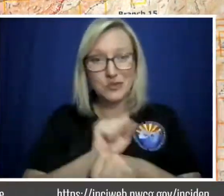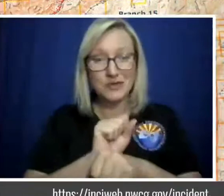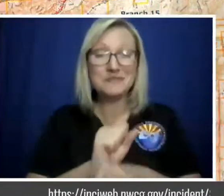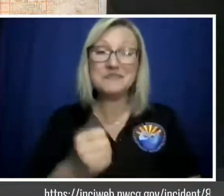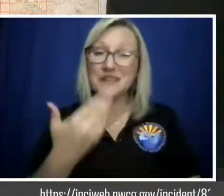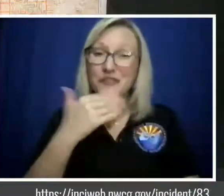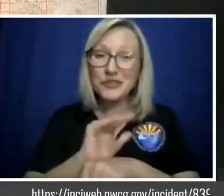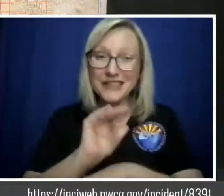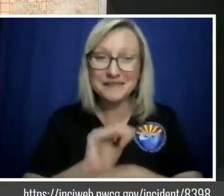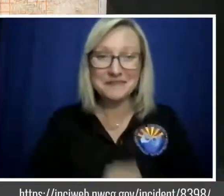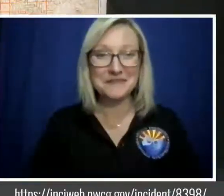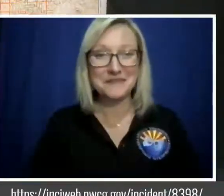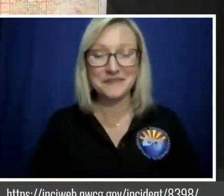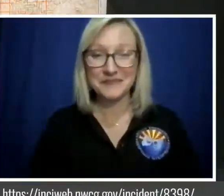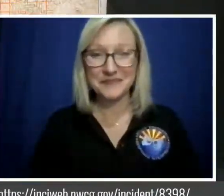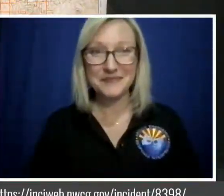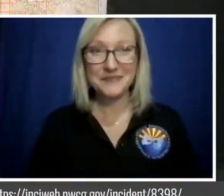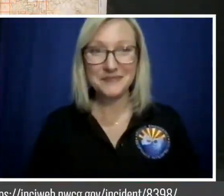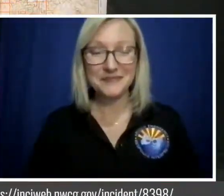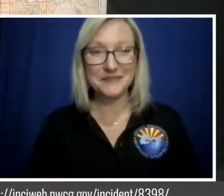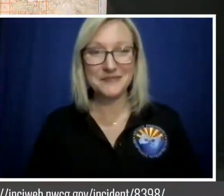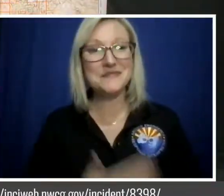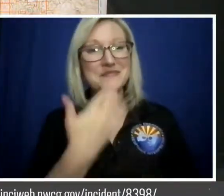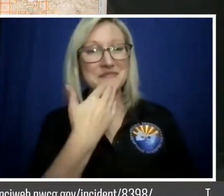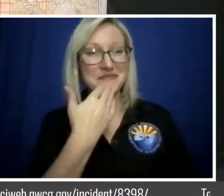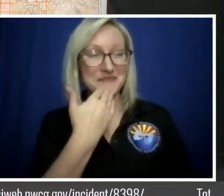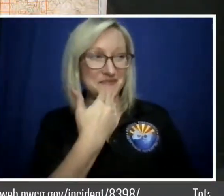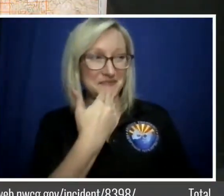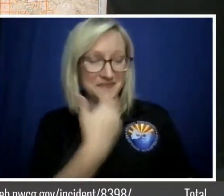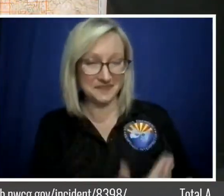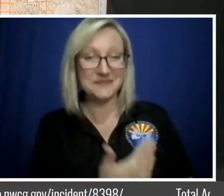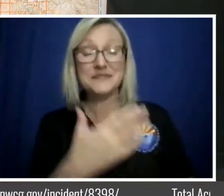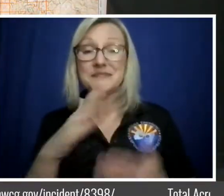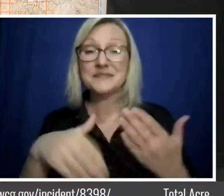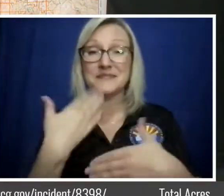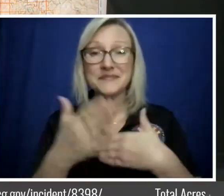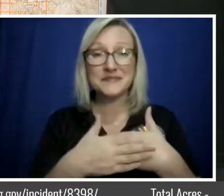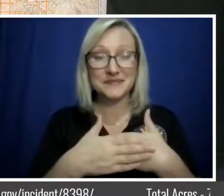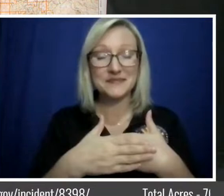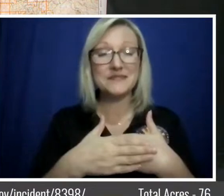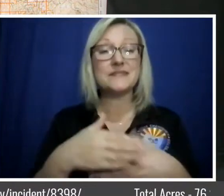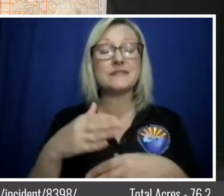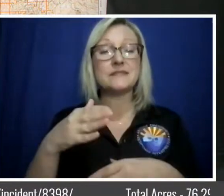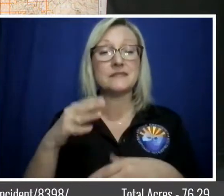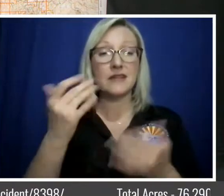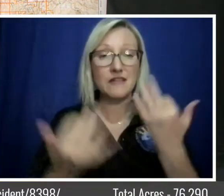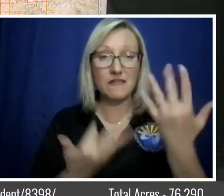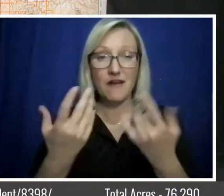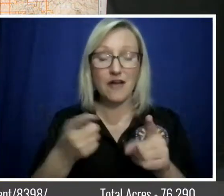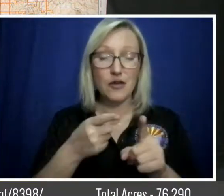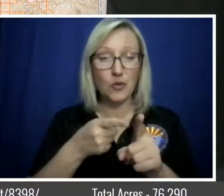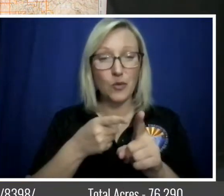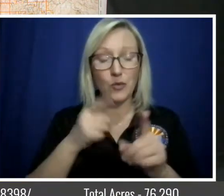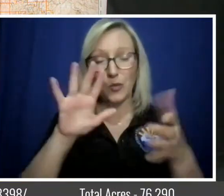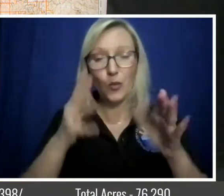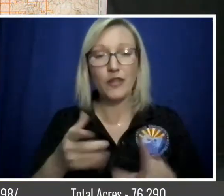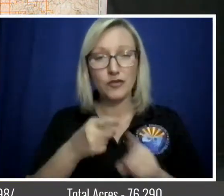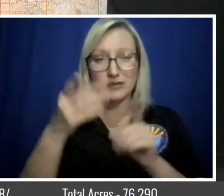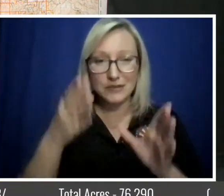night. Thank you. Thank you, Chief. Appreciate that. Next up, we're going to bring our incident meteorologist, Eric Kurth.